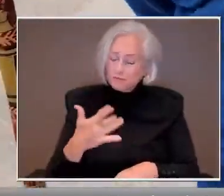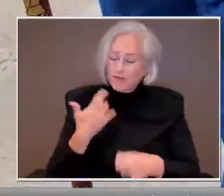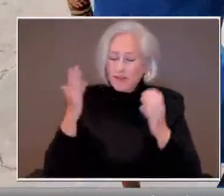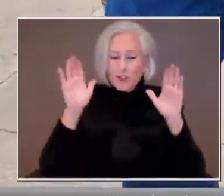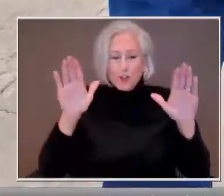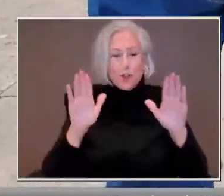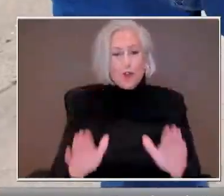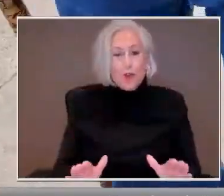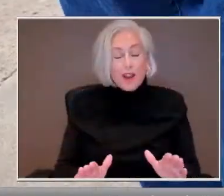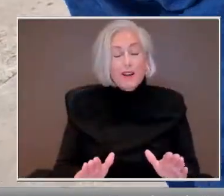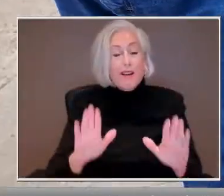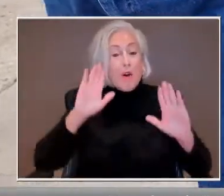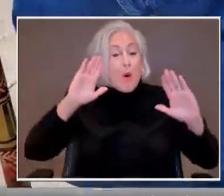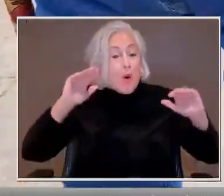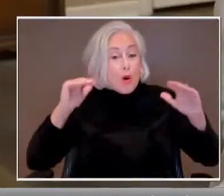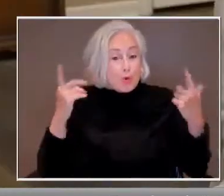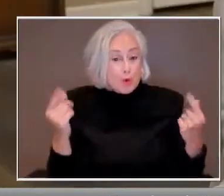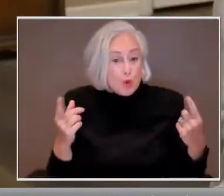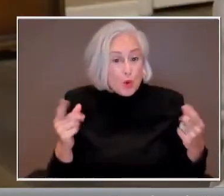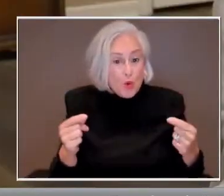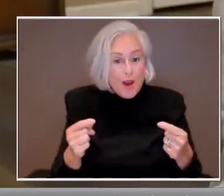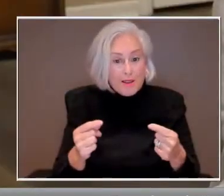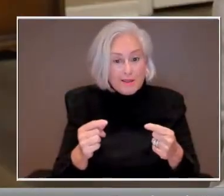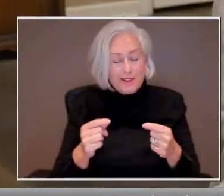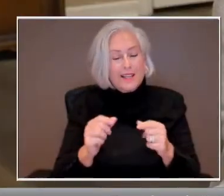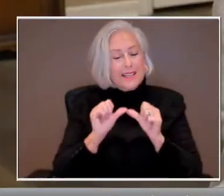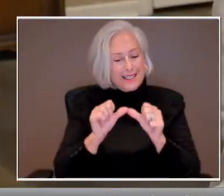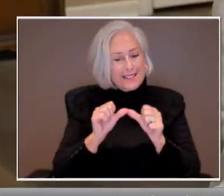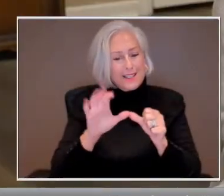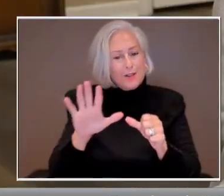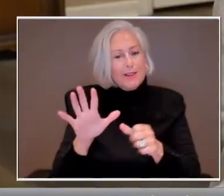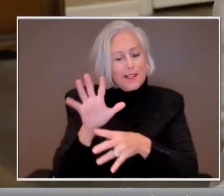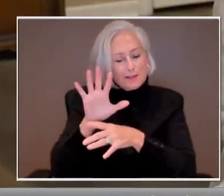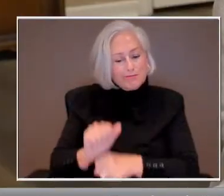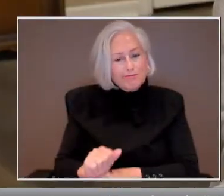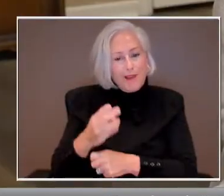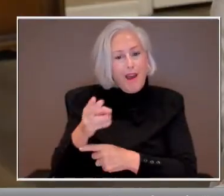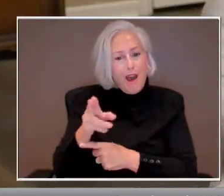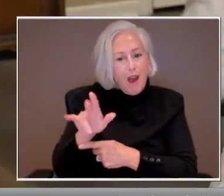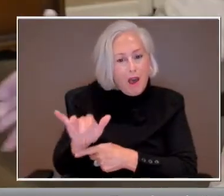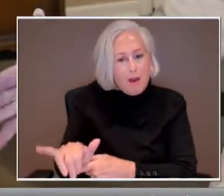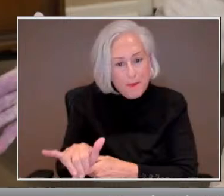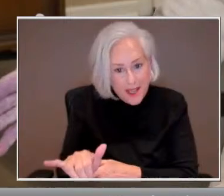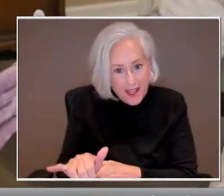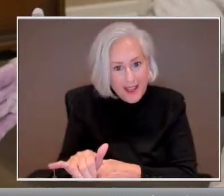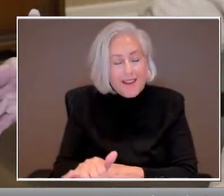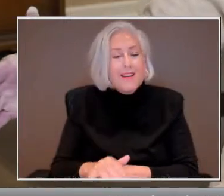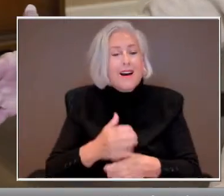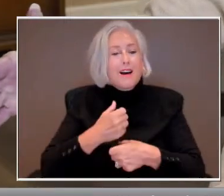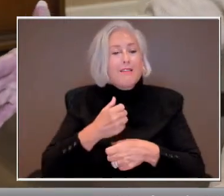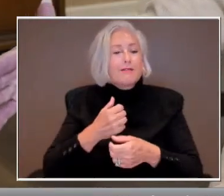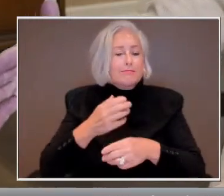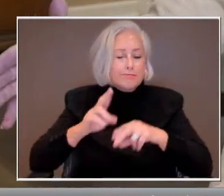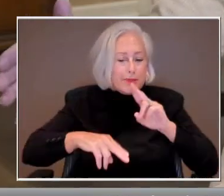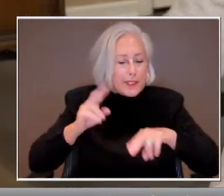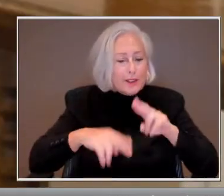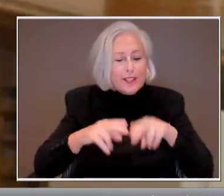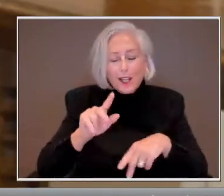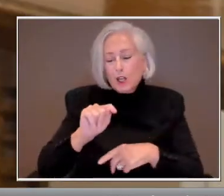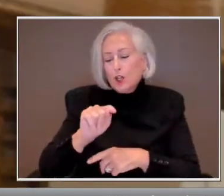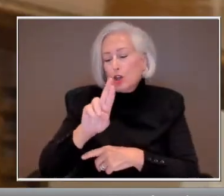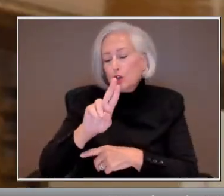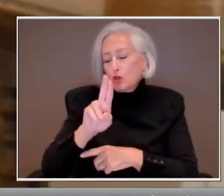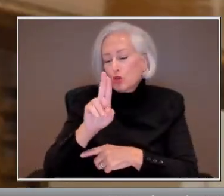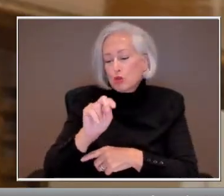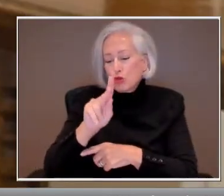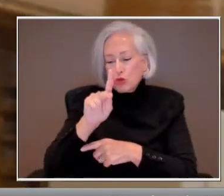making keep-safe trunks soon. I want to finish up my trunks. He builds trunks. For young ladies.